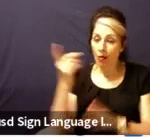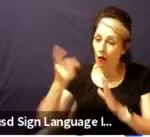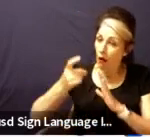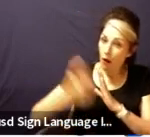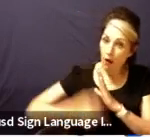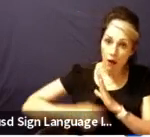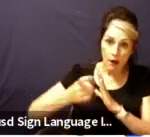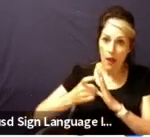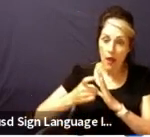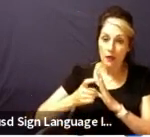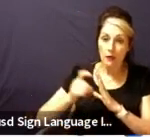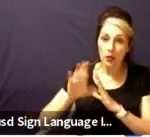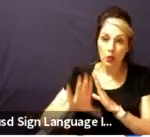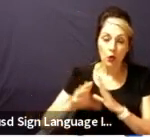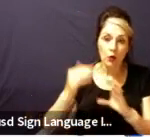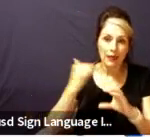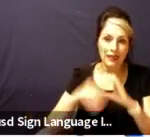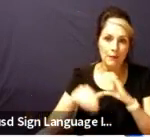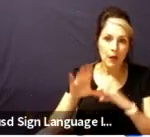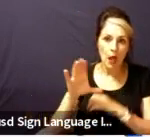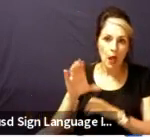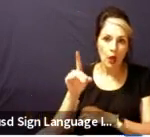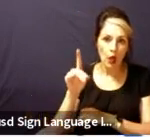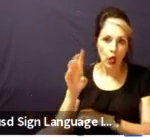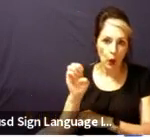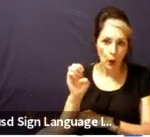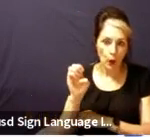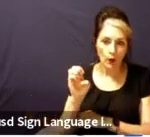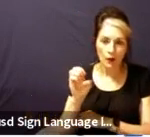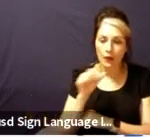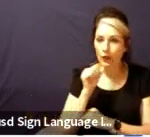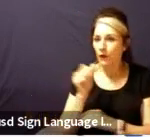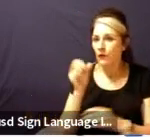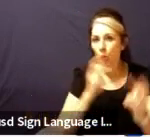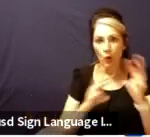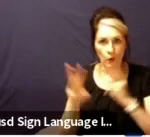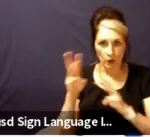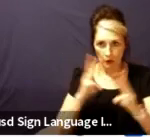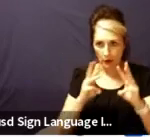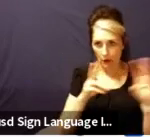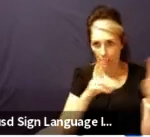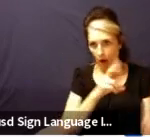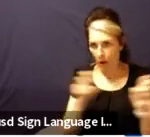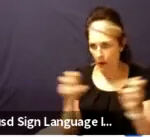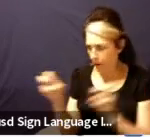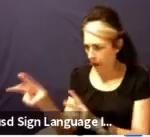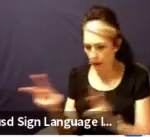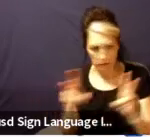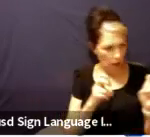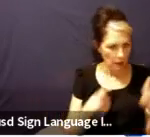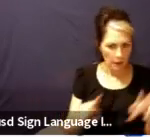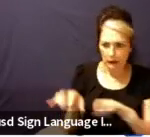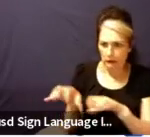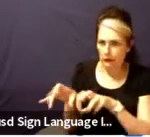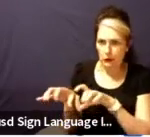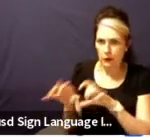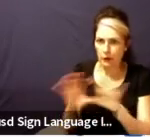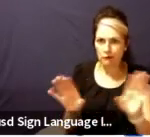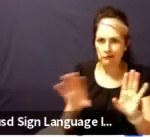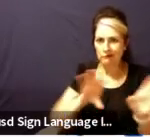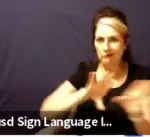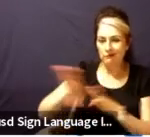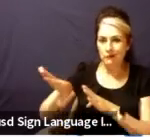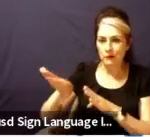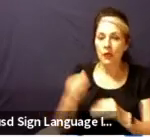puts in the email code. So this way you don't have to worry about trying to copy and paste it or type it in. And then